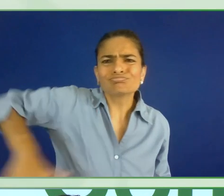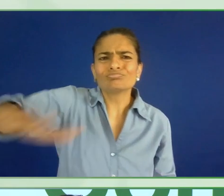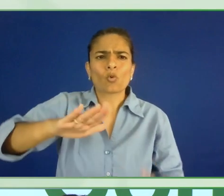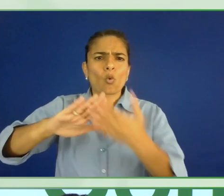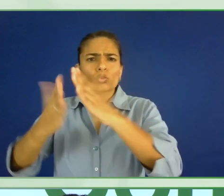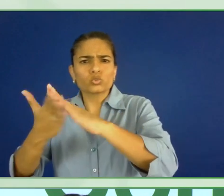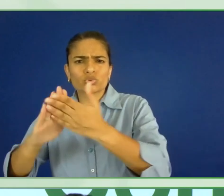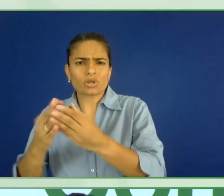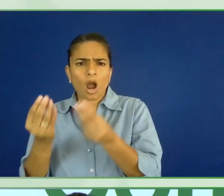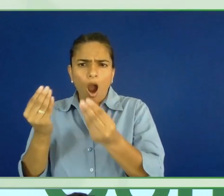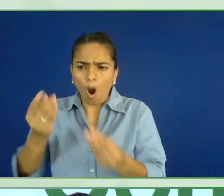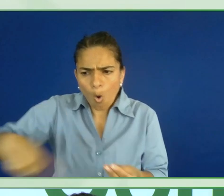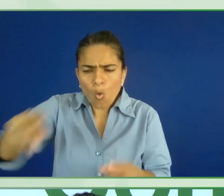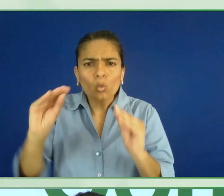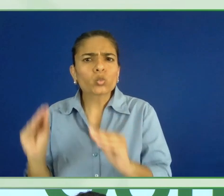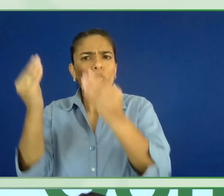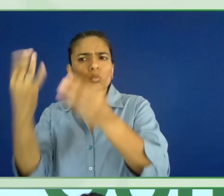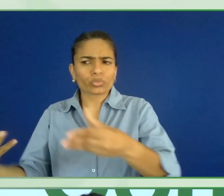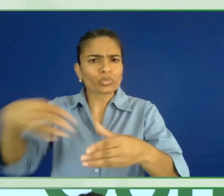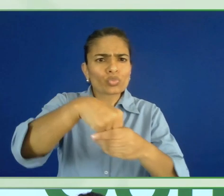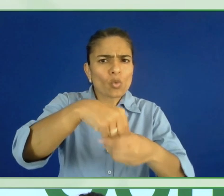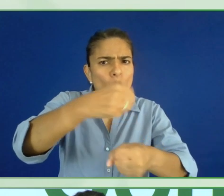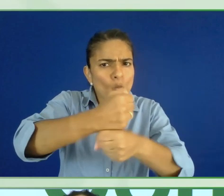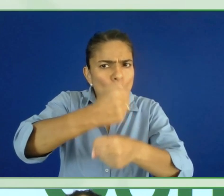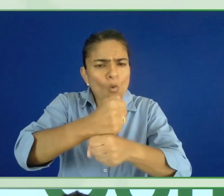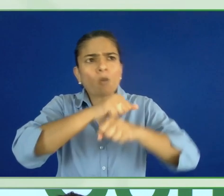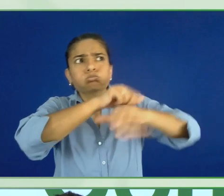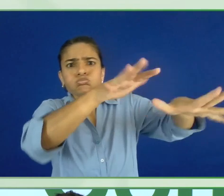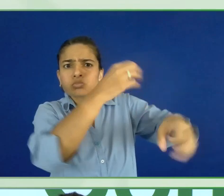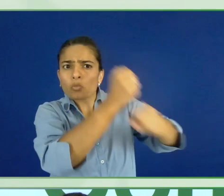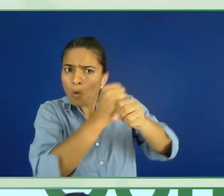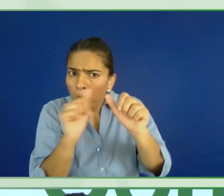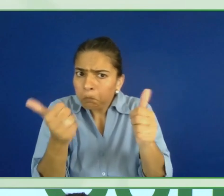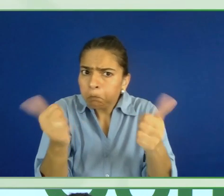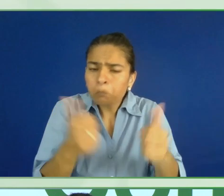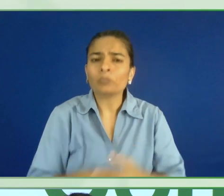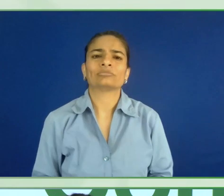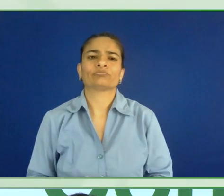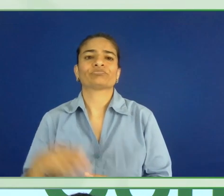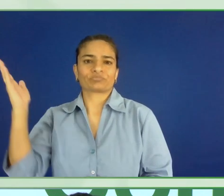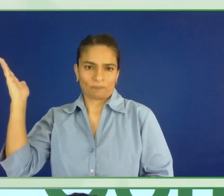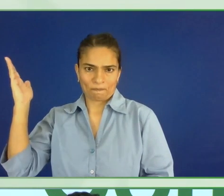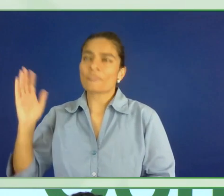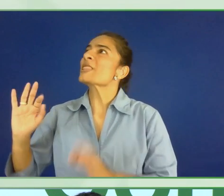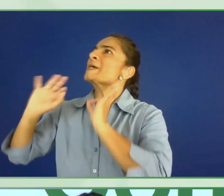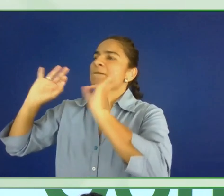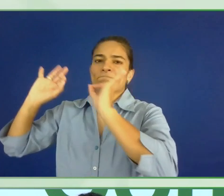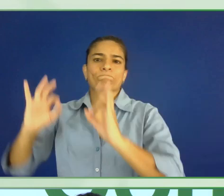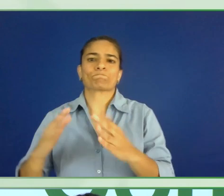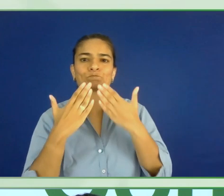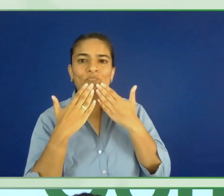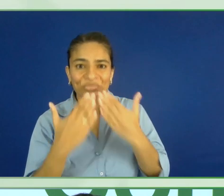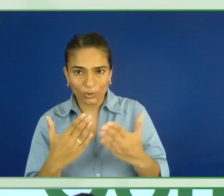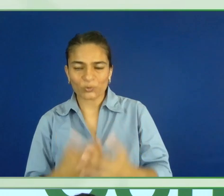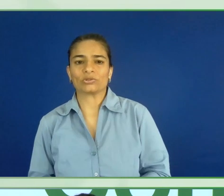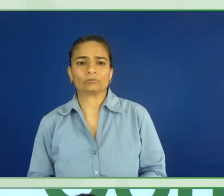So on the next slide, yes, thank you. You'll see an image of a circle in the middle that says facilitate mentorships,